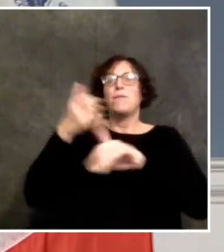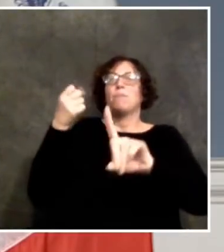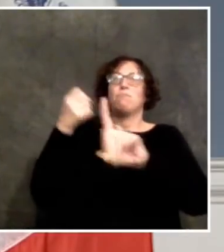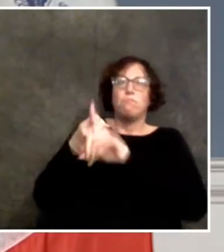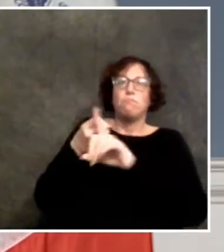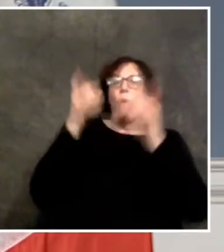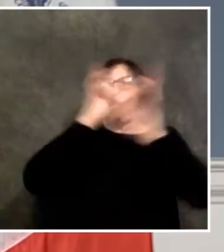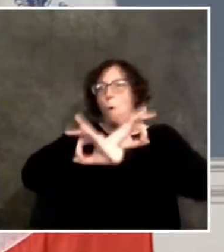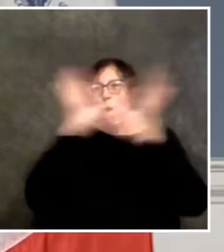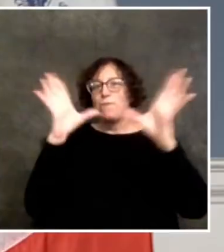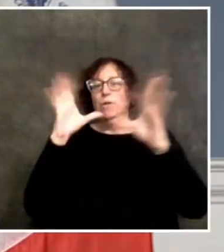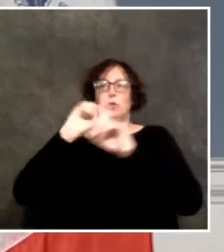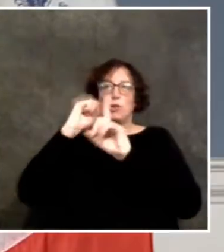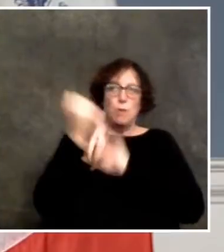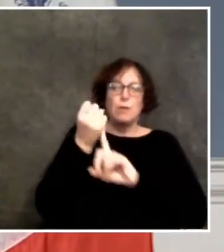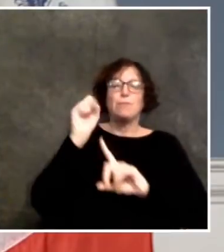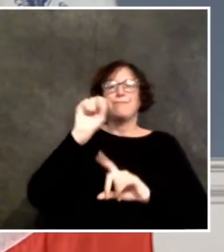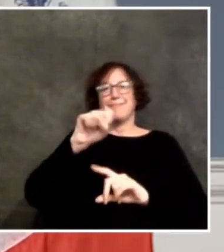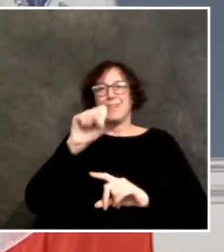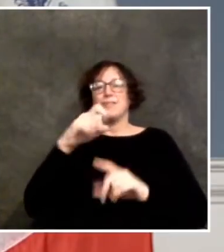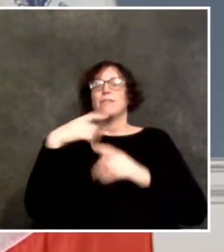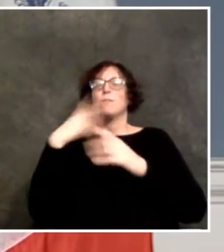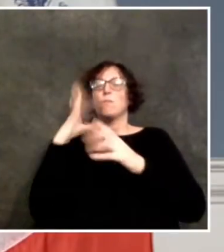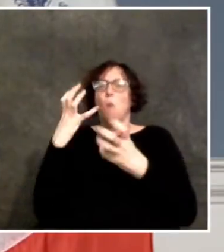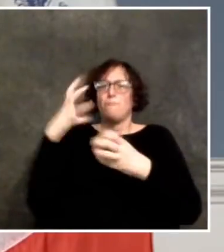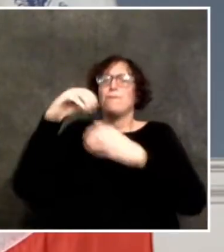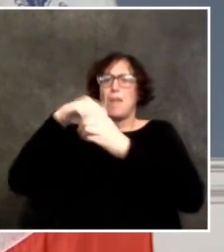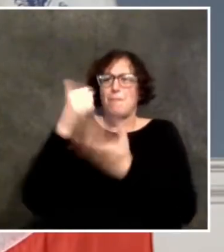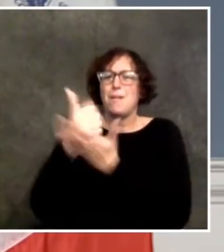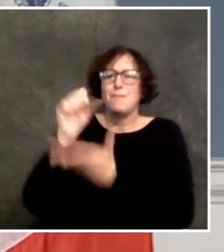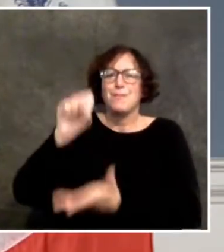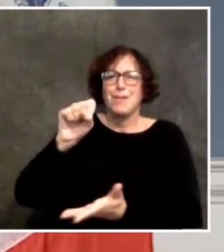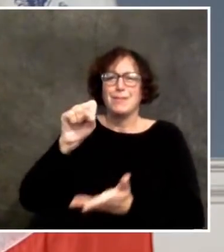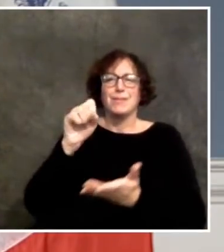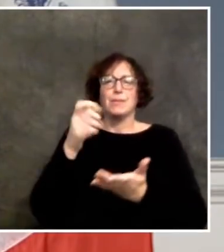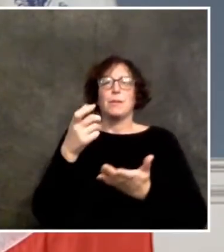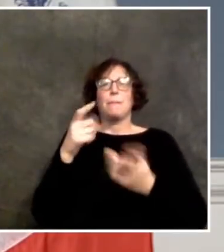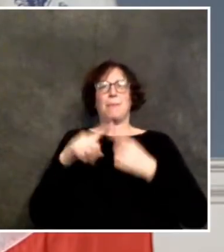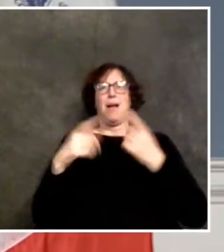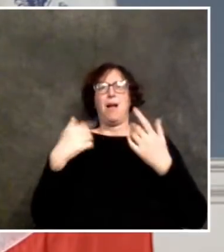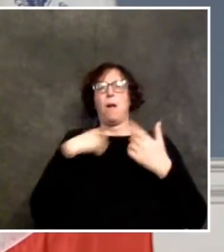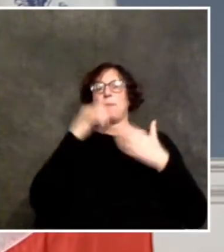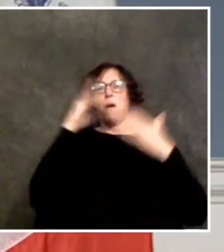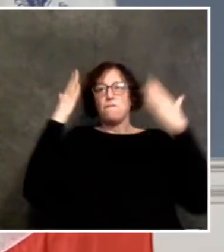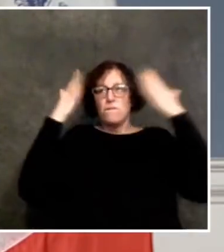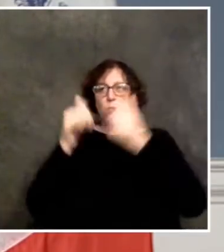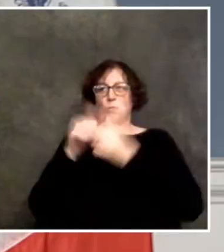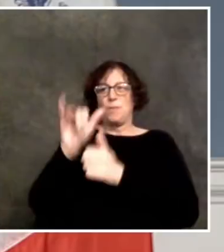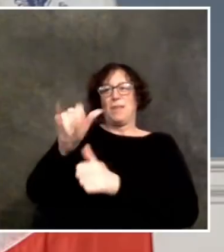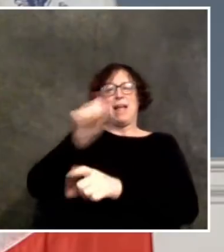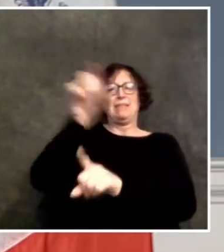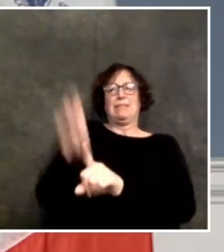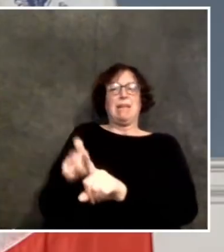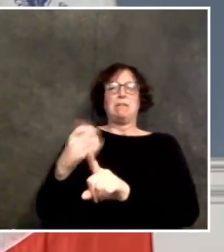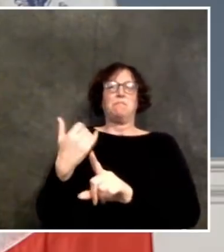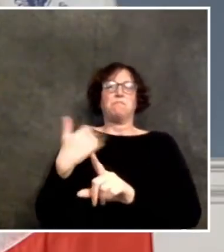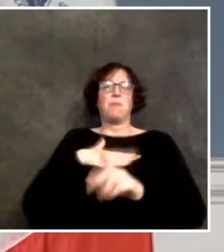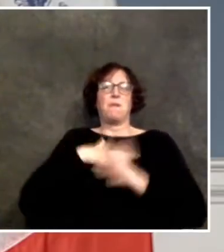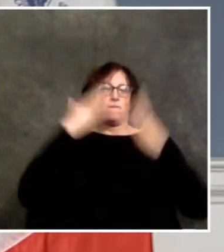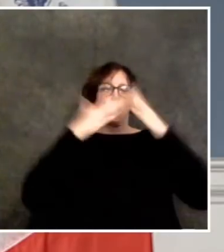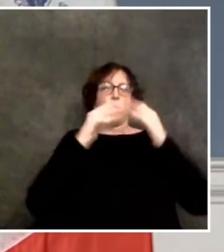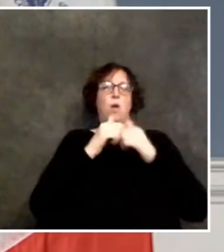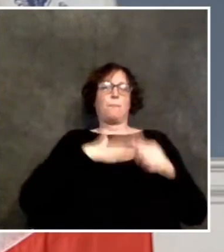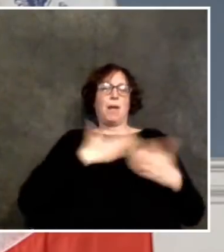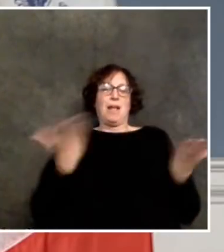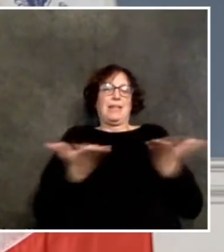for us here in places like the Billie Jean King Tennis Center and the Brooklyn Cruise Terminal. Right now, what I care about is, are